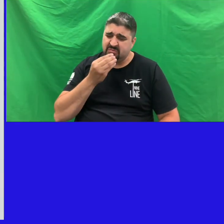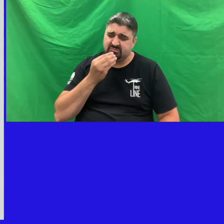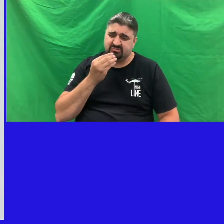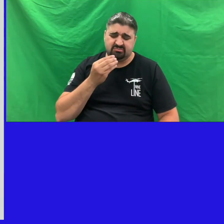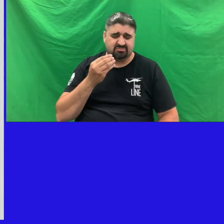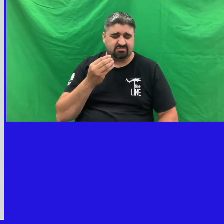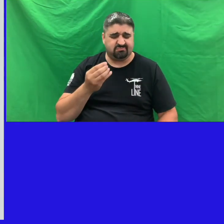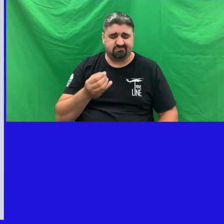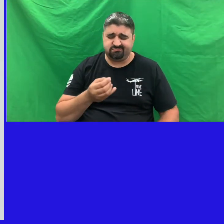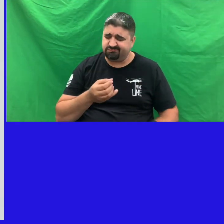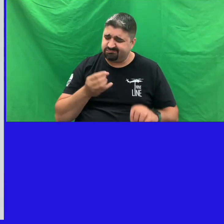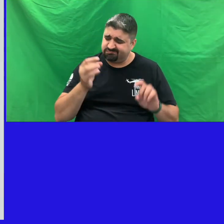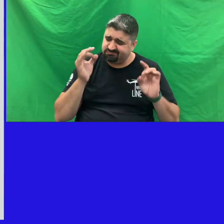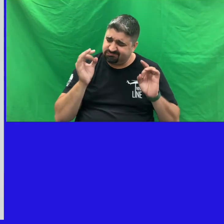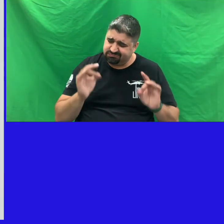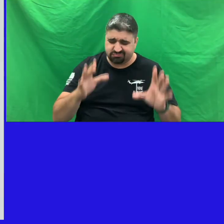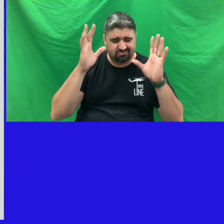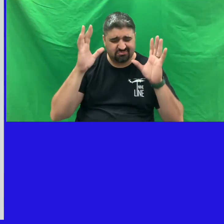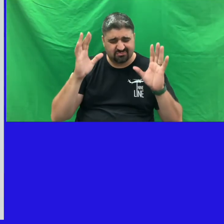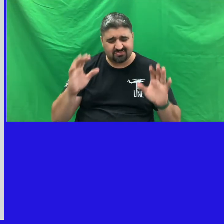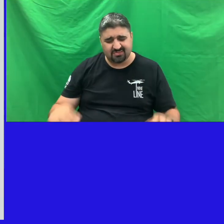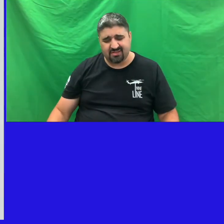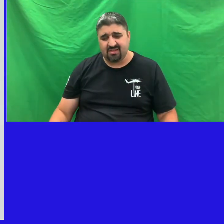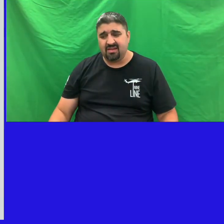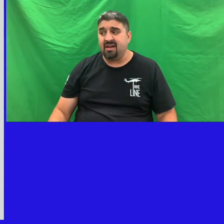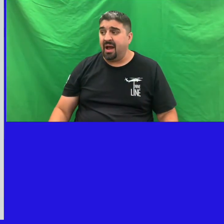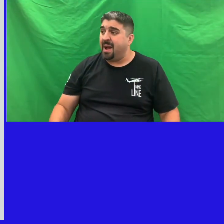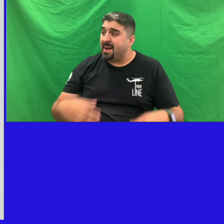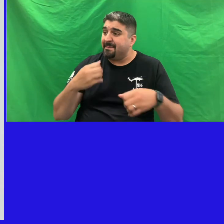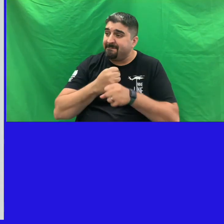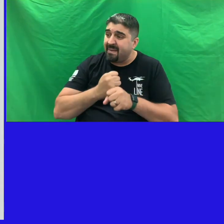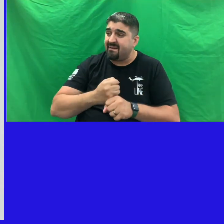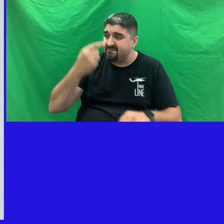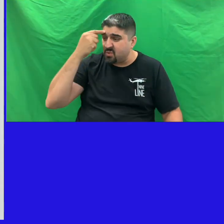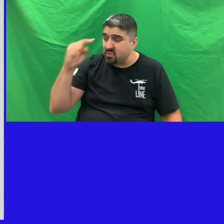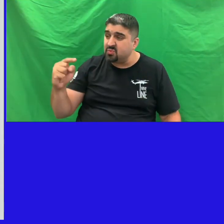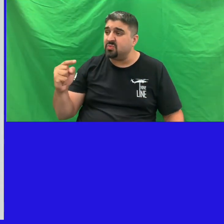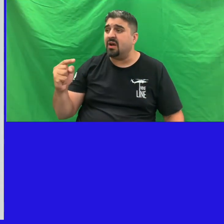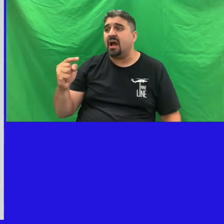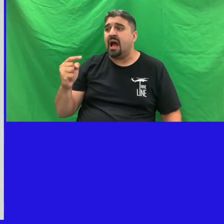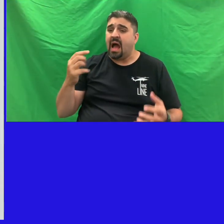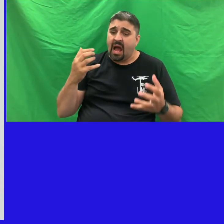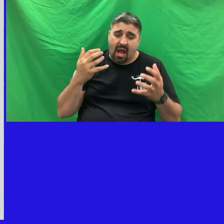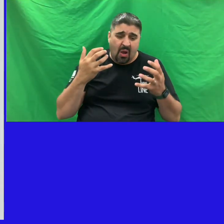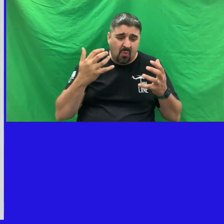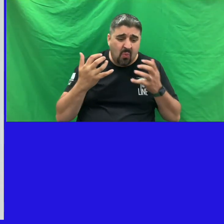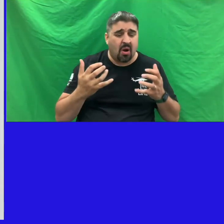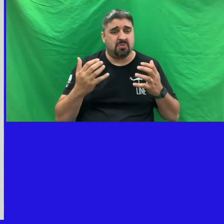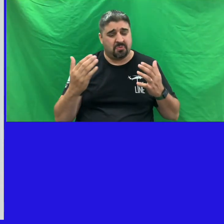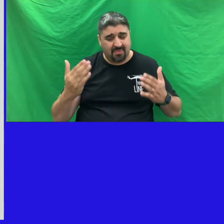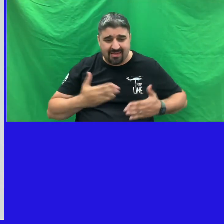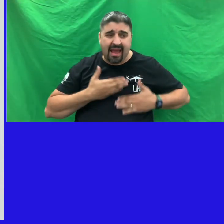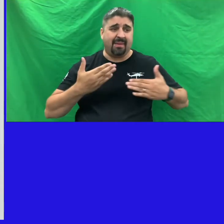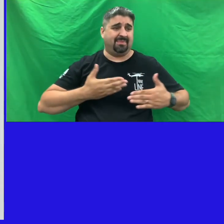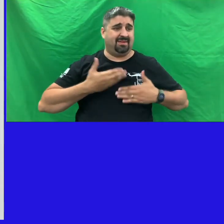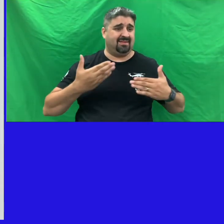said Toad. "I made it for you, Frog, so that you would be happy."